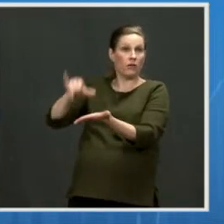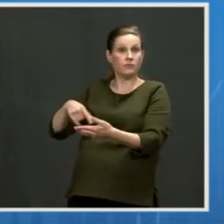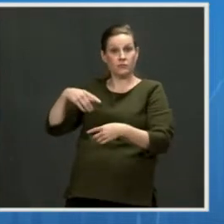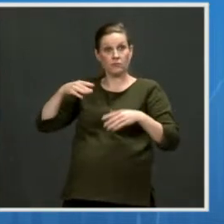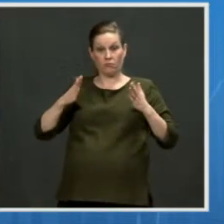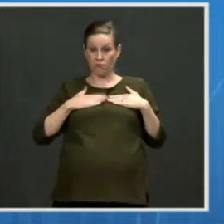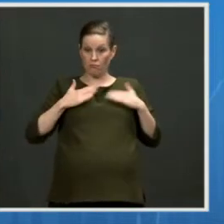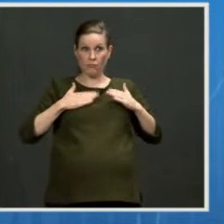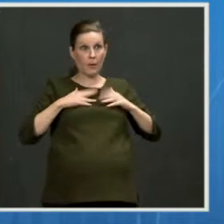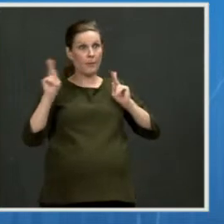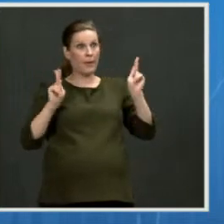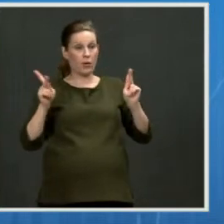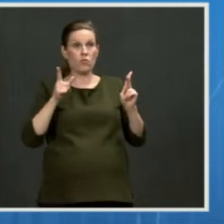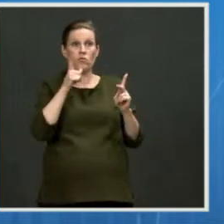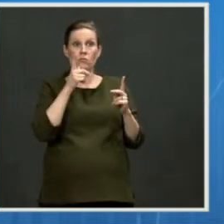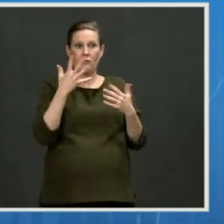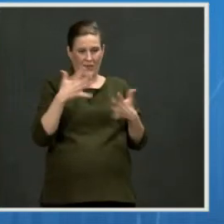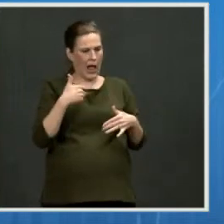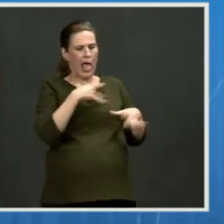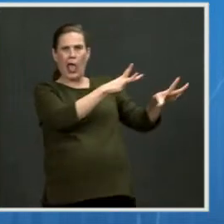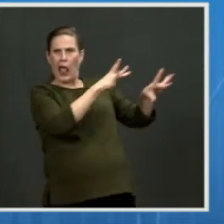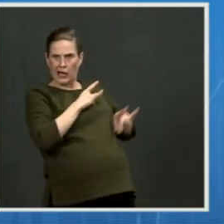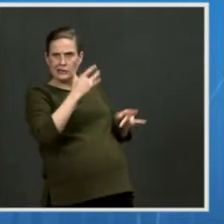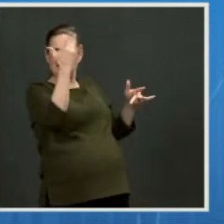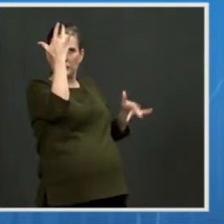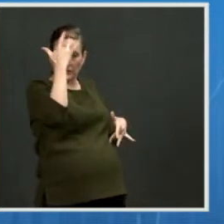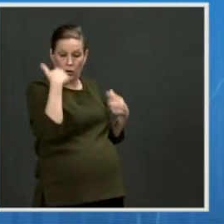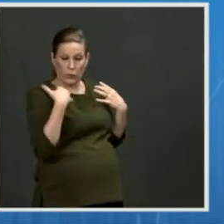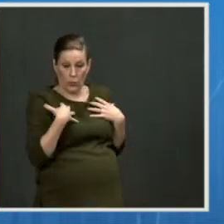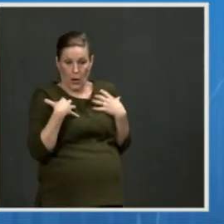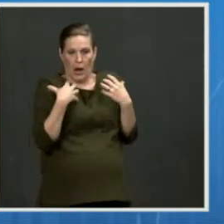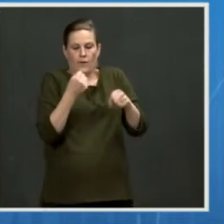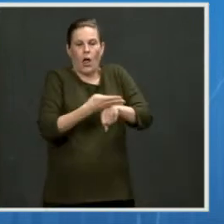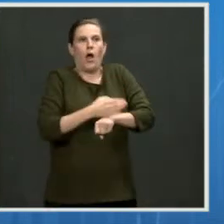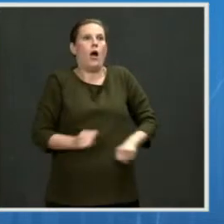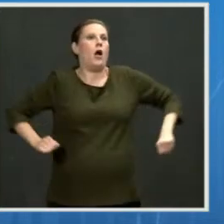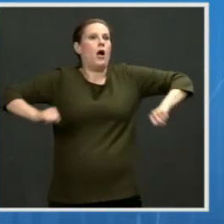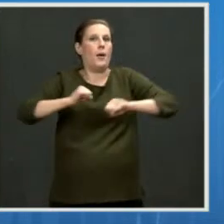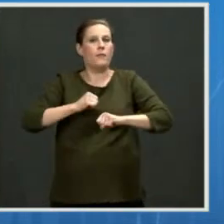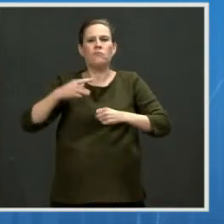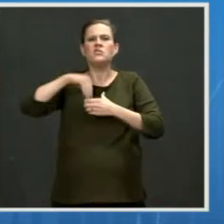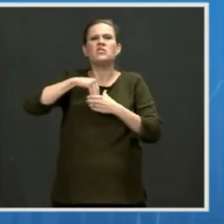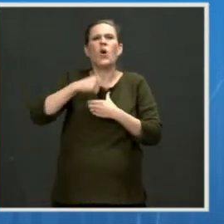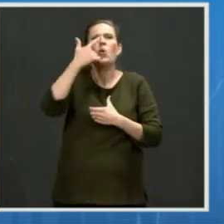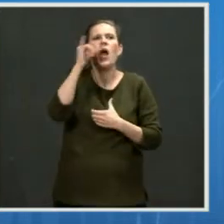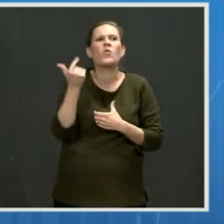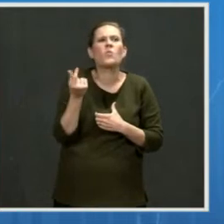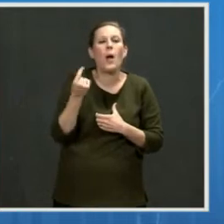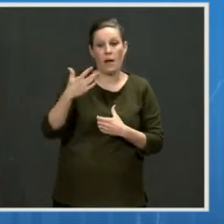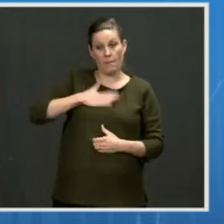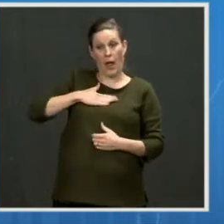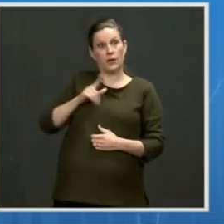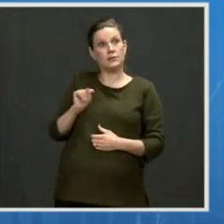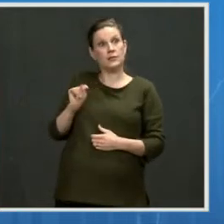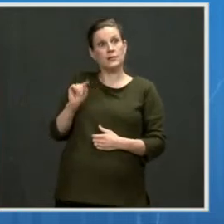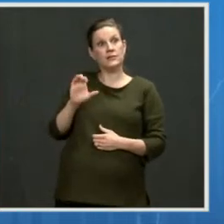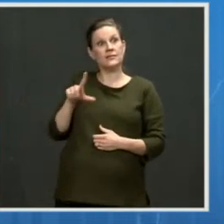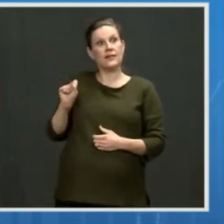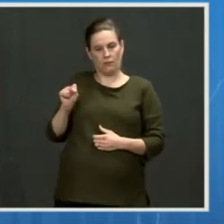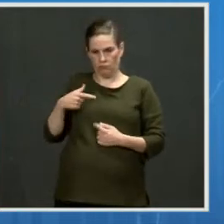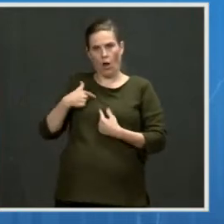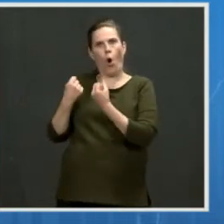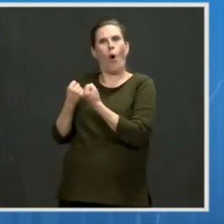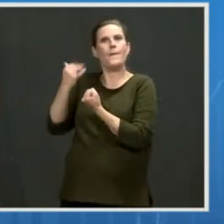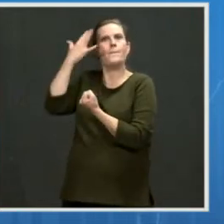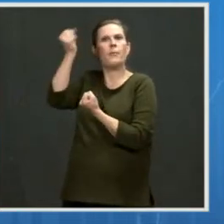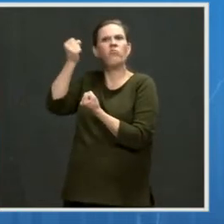from infection, if you look at their CD4 and CD8 positive T cells, they recognize virtually all